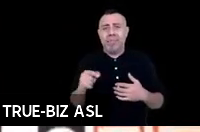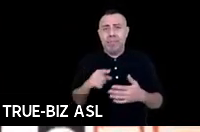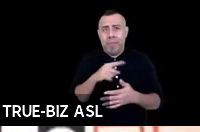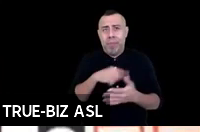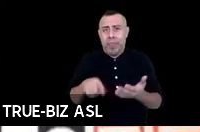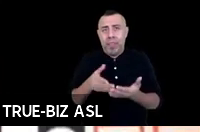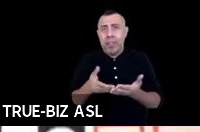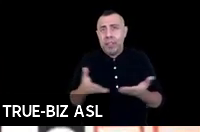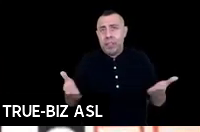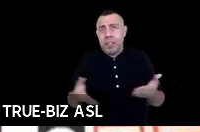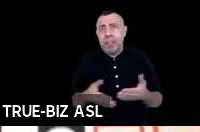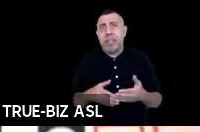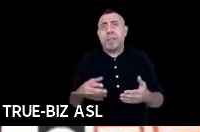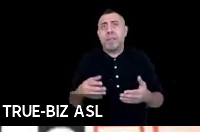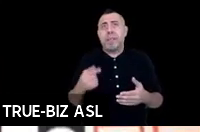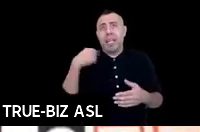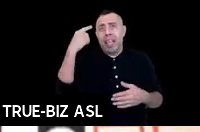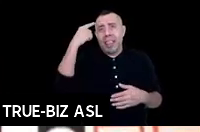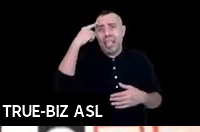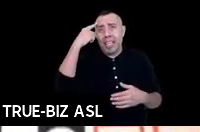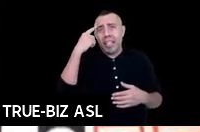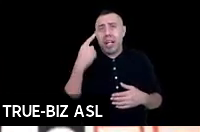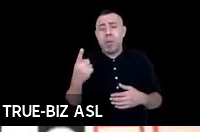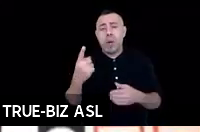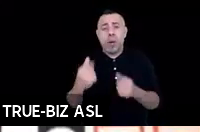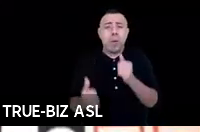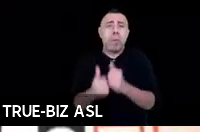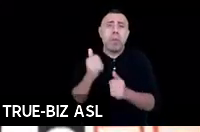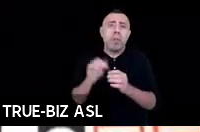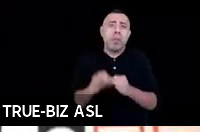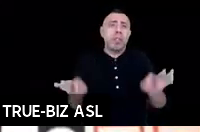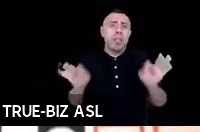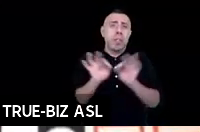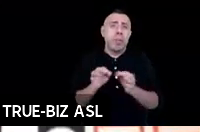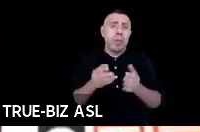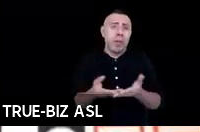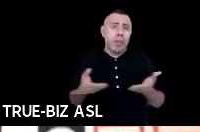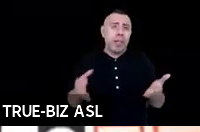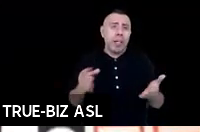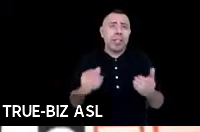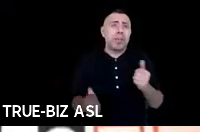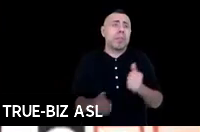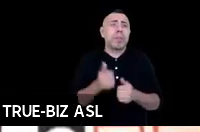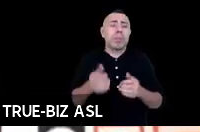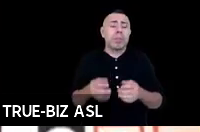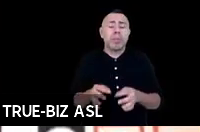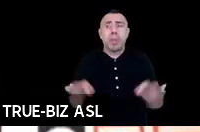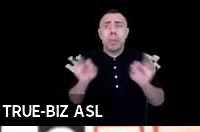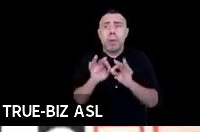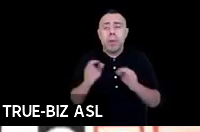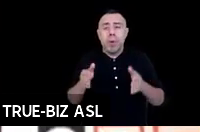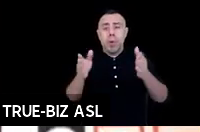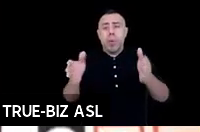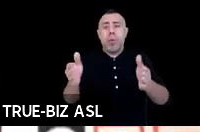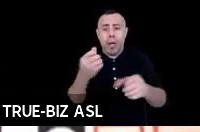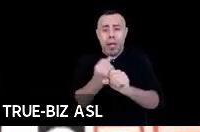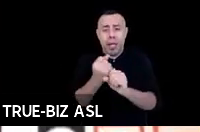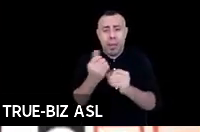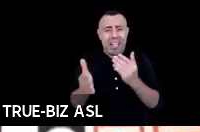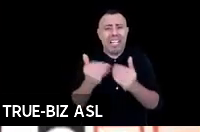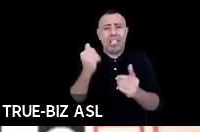And I think one of the most important things and ways that we can make it easier for the world to talk about